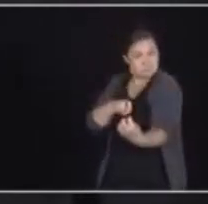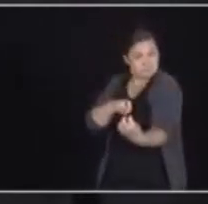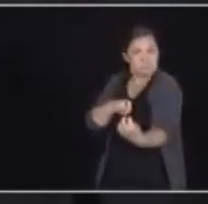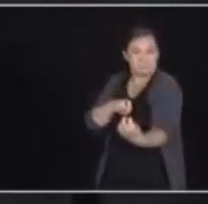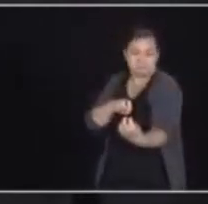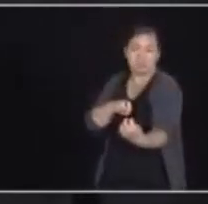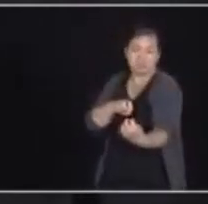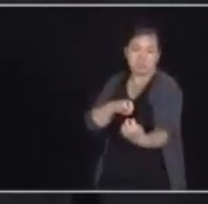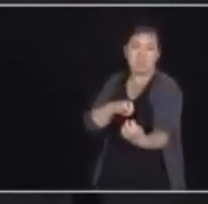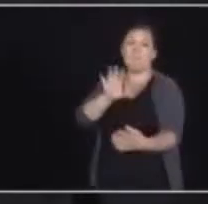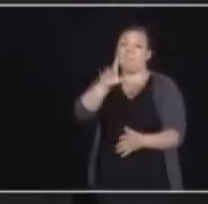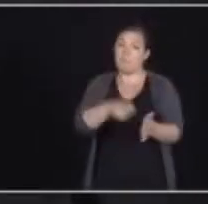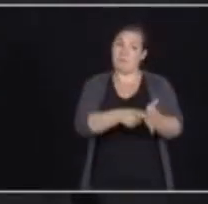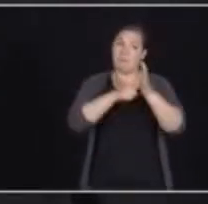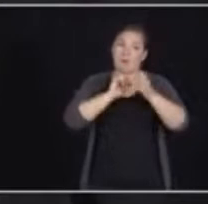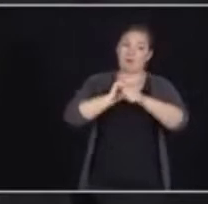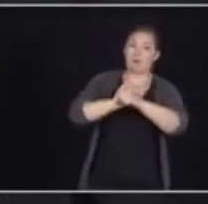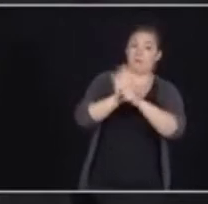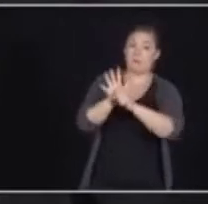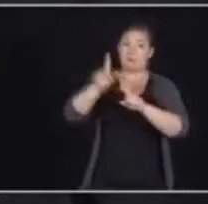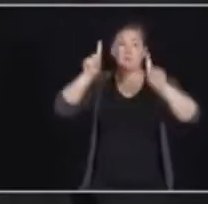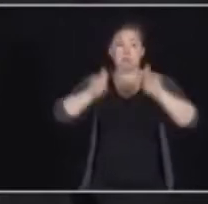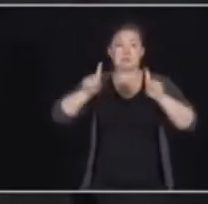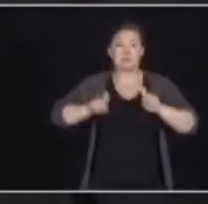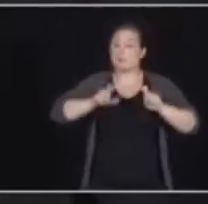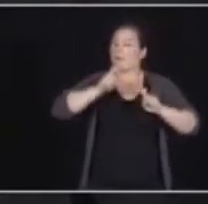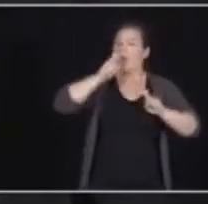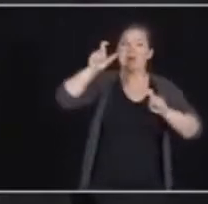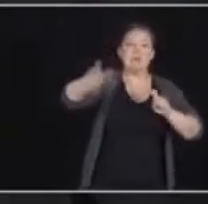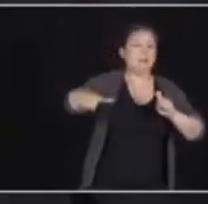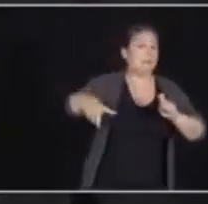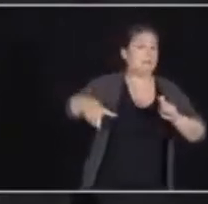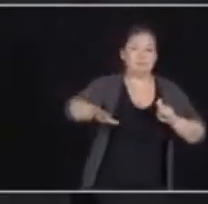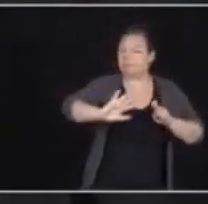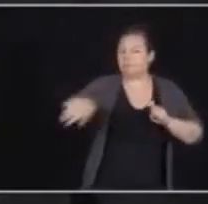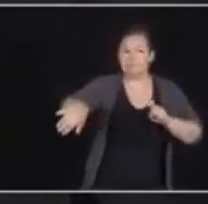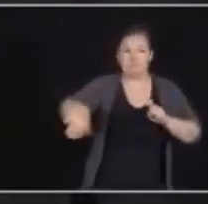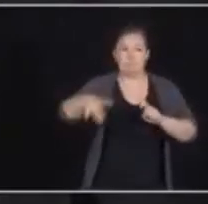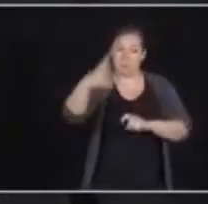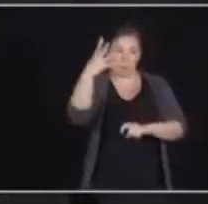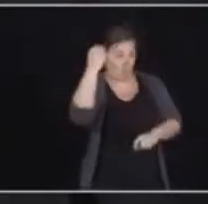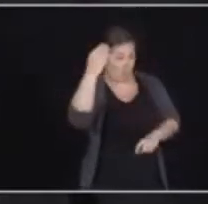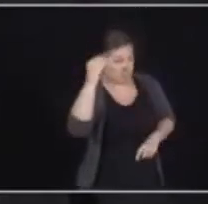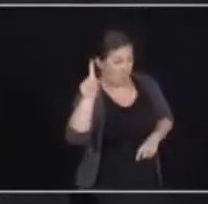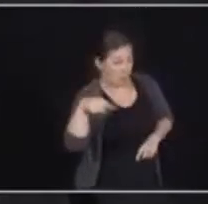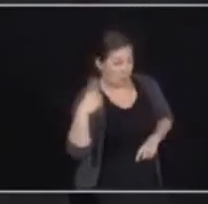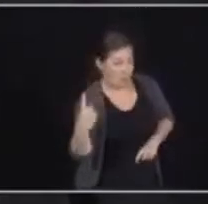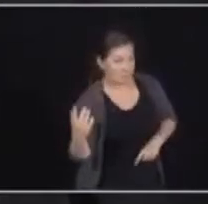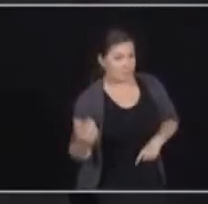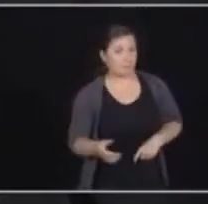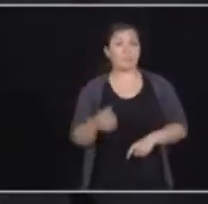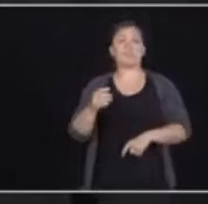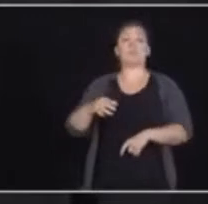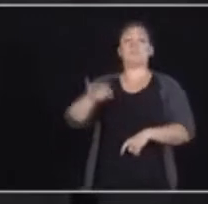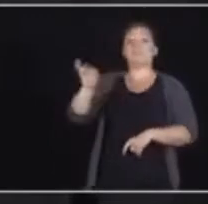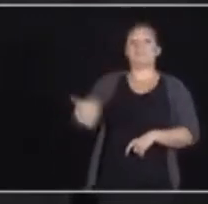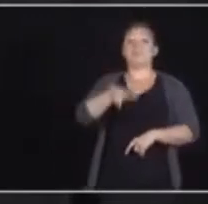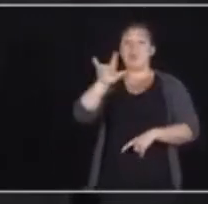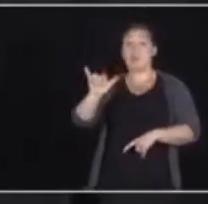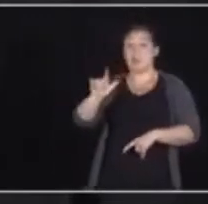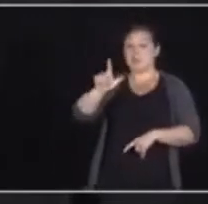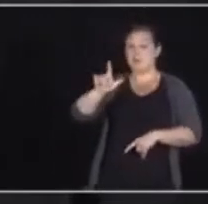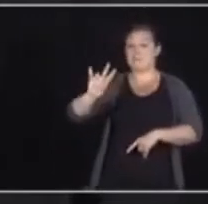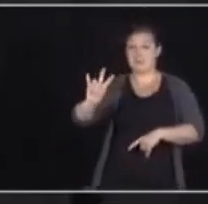required to take a COVID-19 test. Starting on July 22nd, indoor visits for 2 at a time